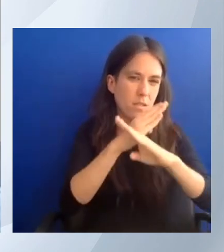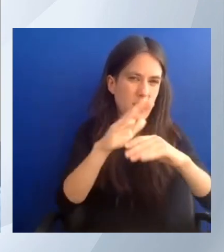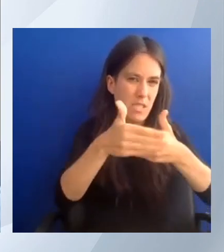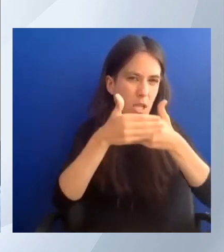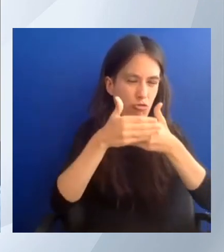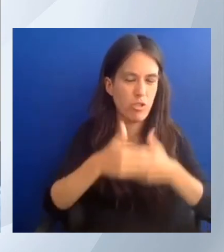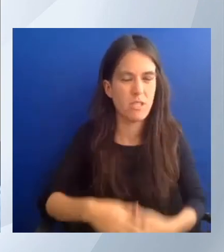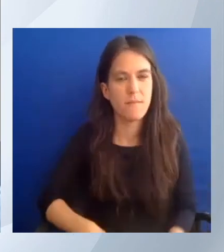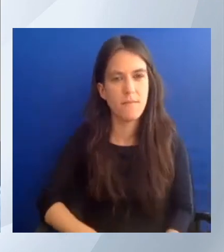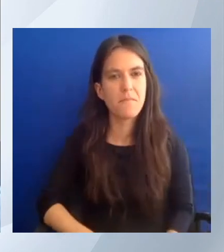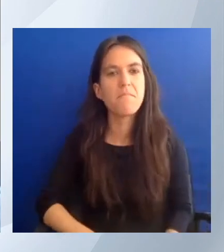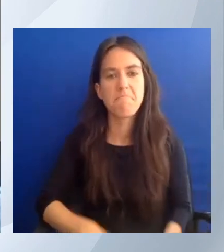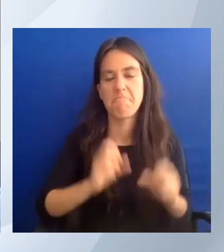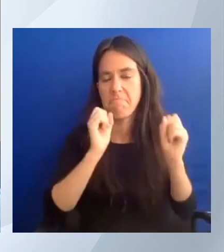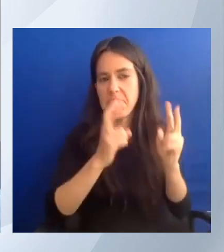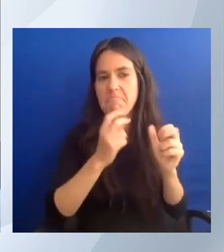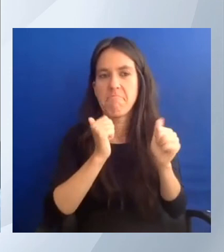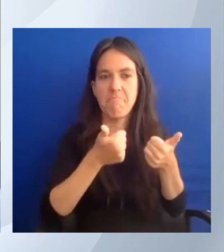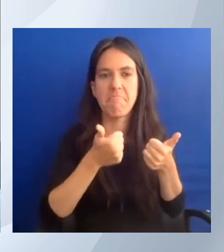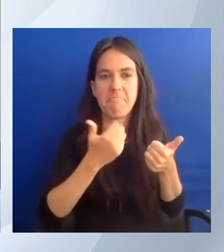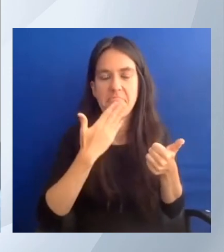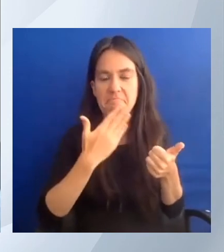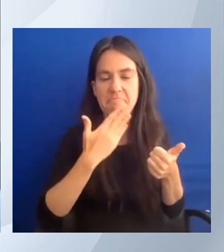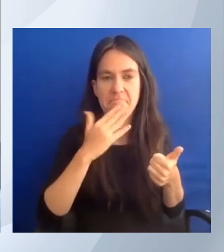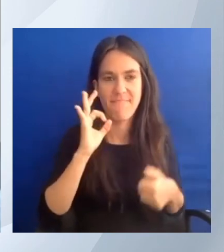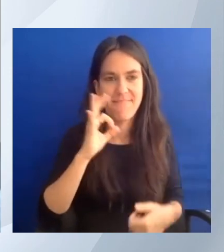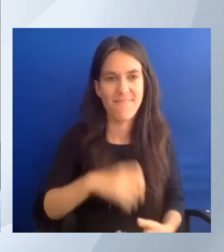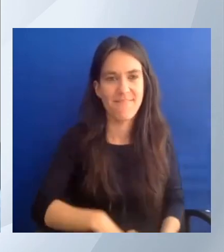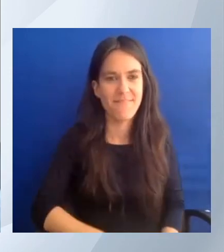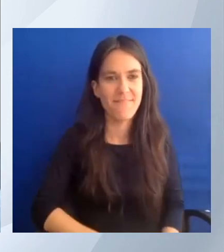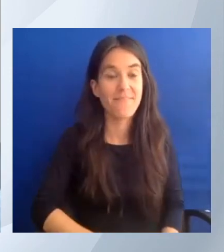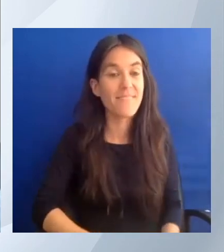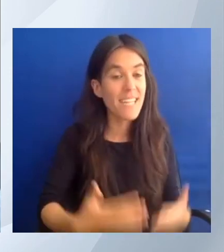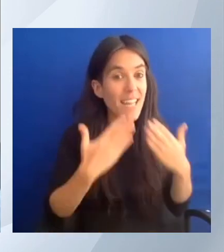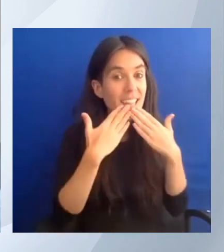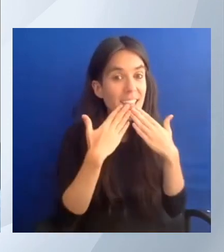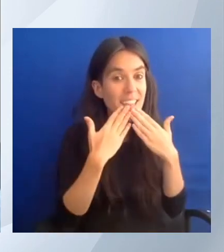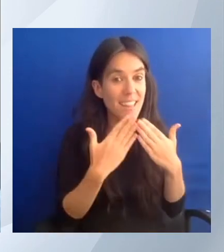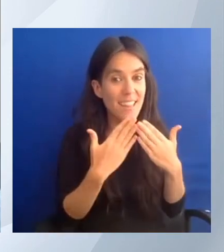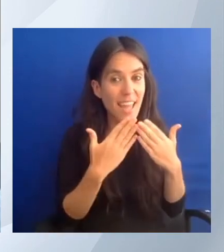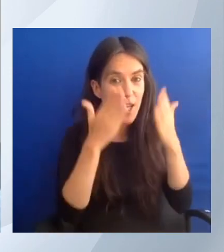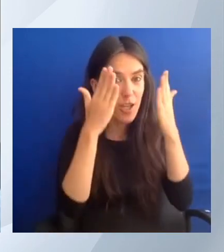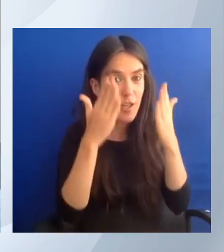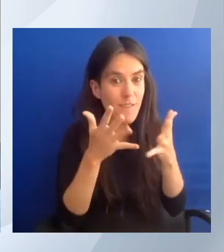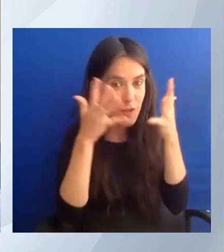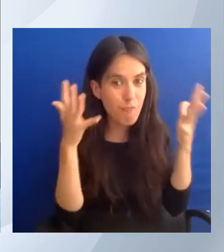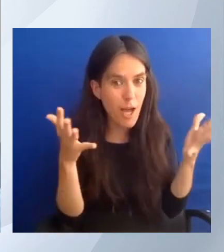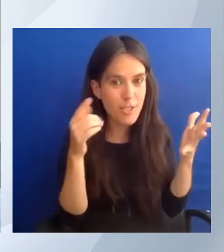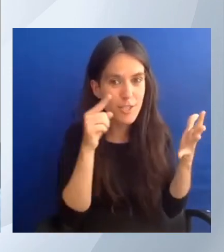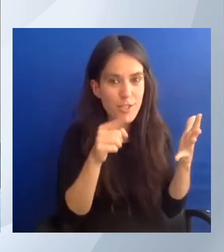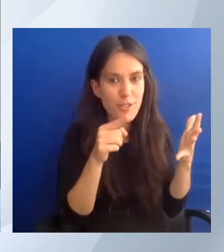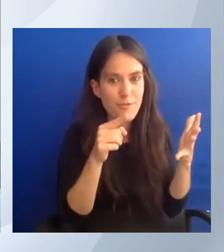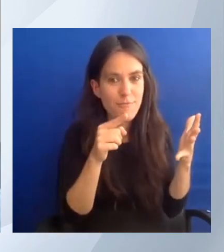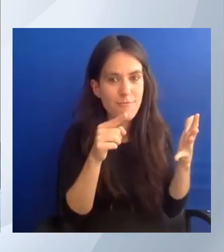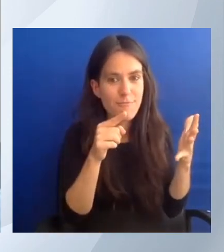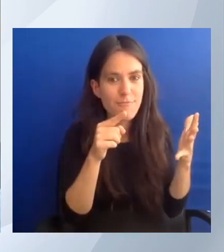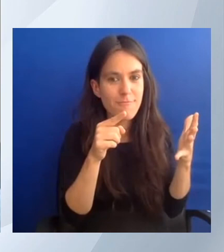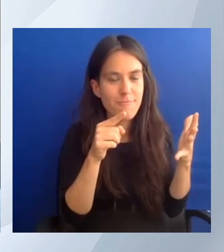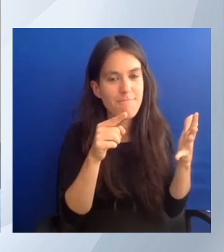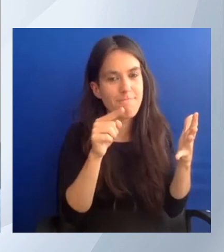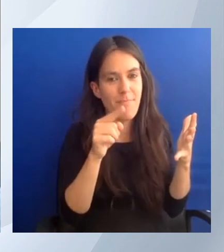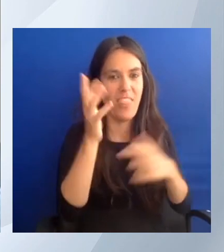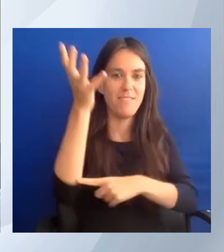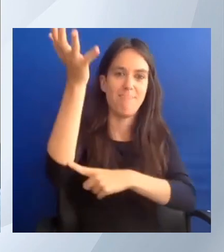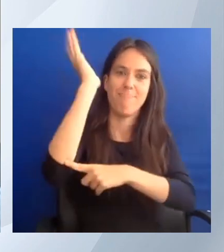maybe some homework. Well, thank you very much for giving this